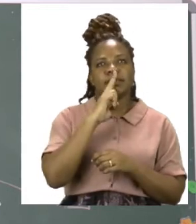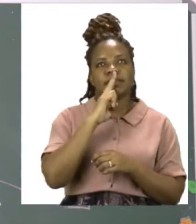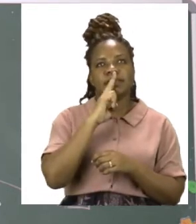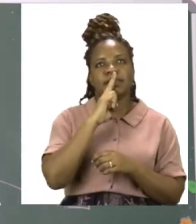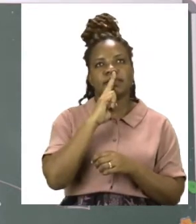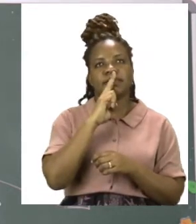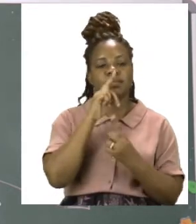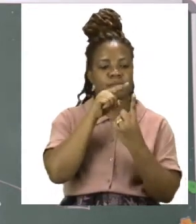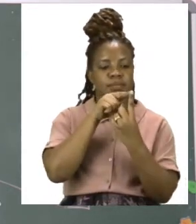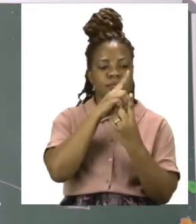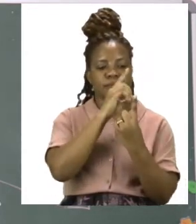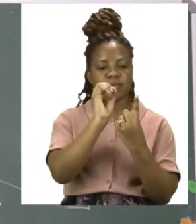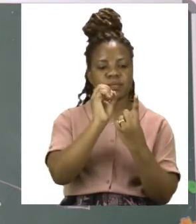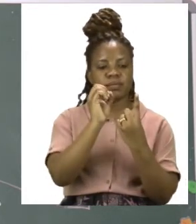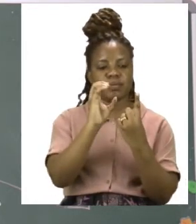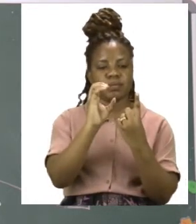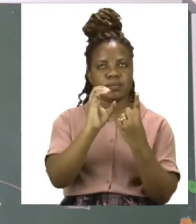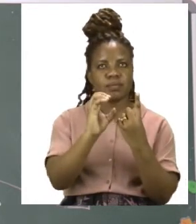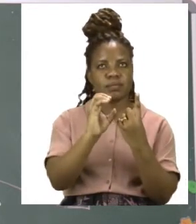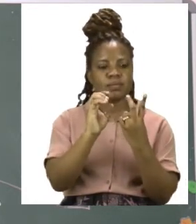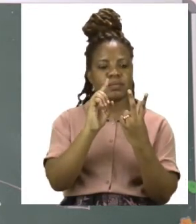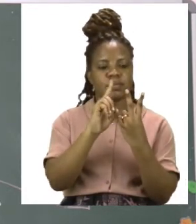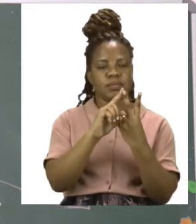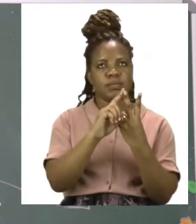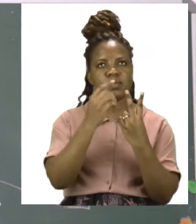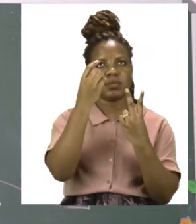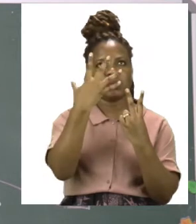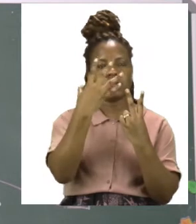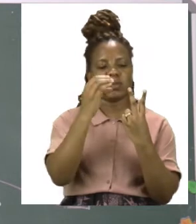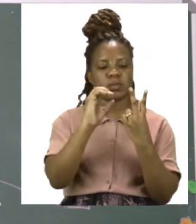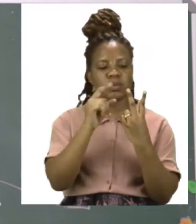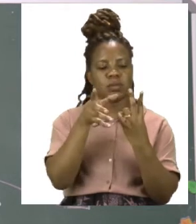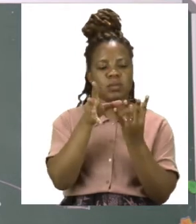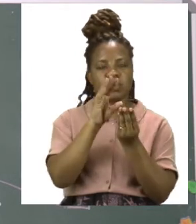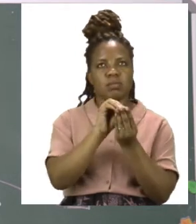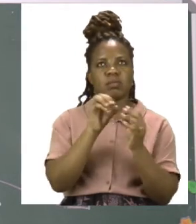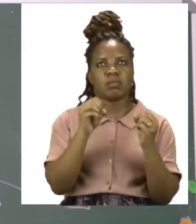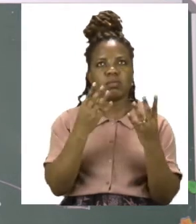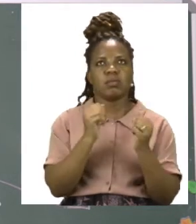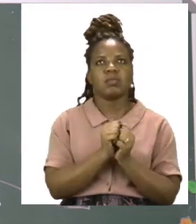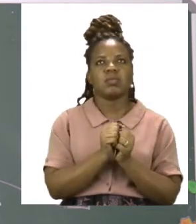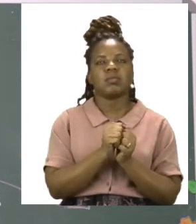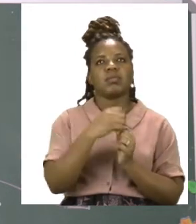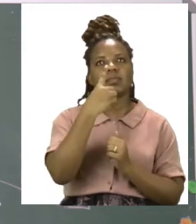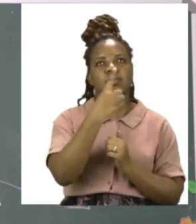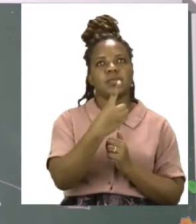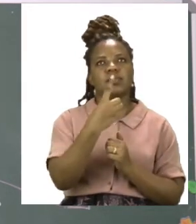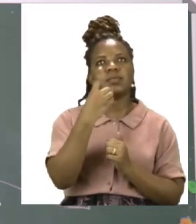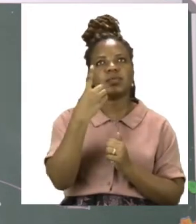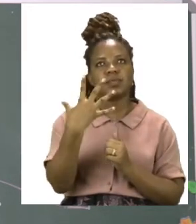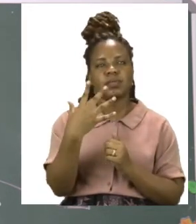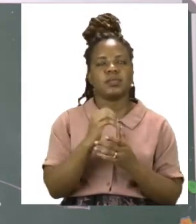it is 15. But boys and girls, if we only write the number 15, it